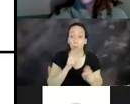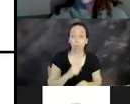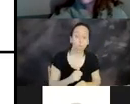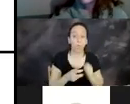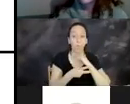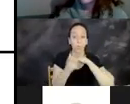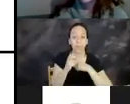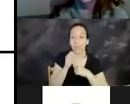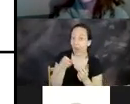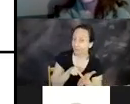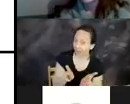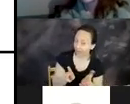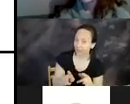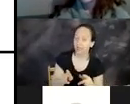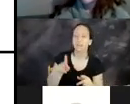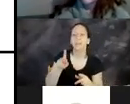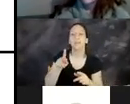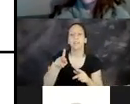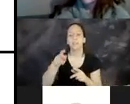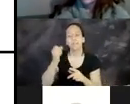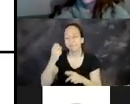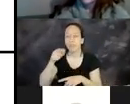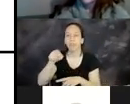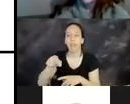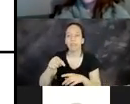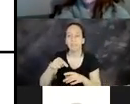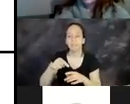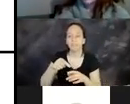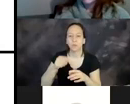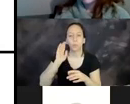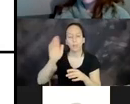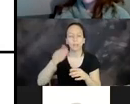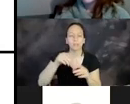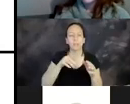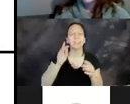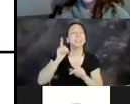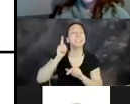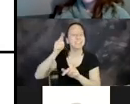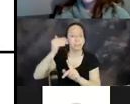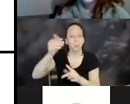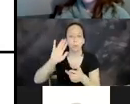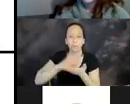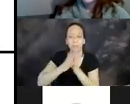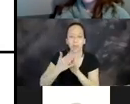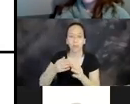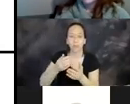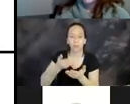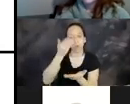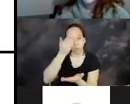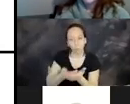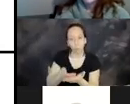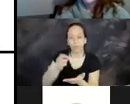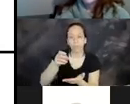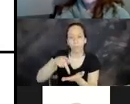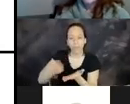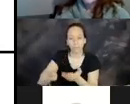designed that proof of payment means that you have to keep a proof of your payment on you at all times while you are on the MBTA system, and